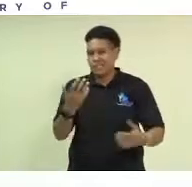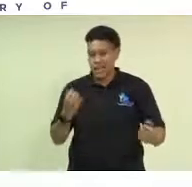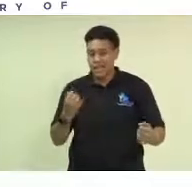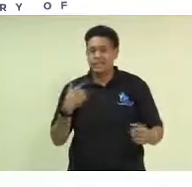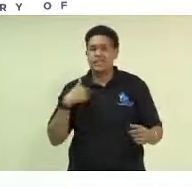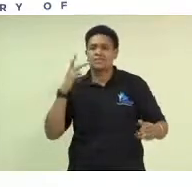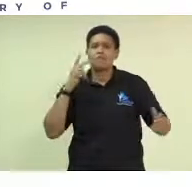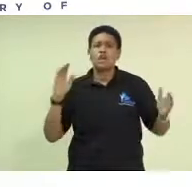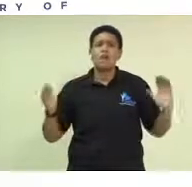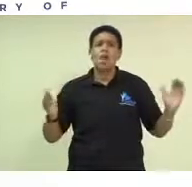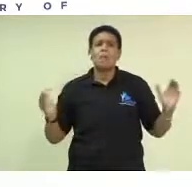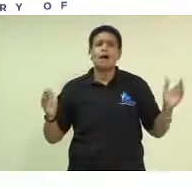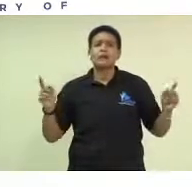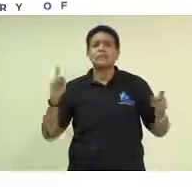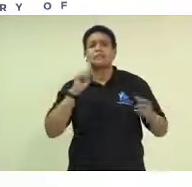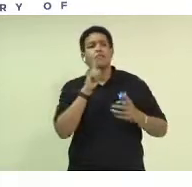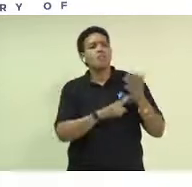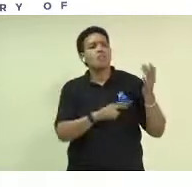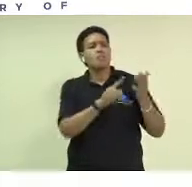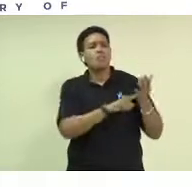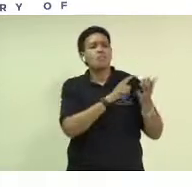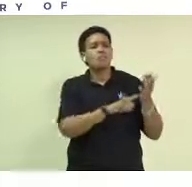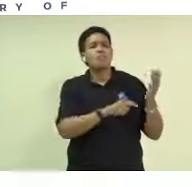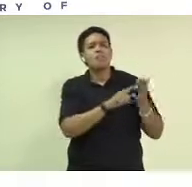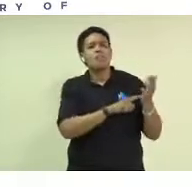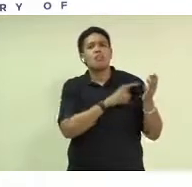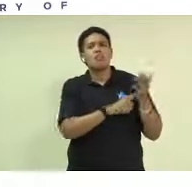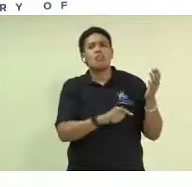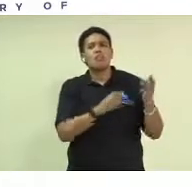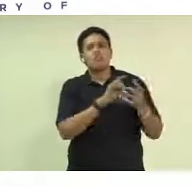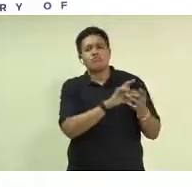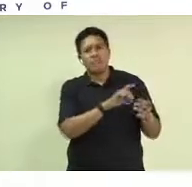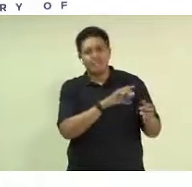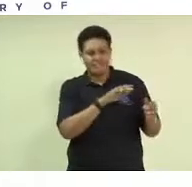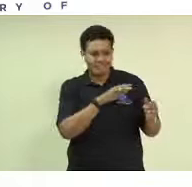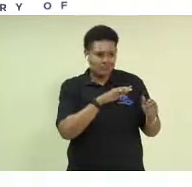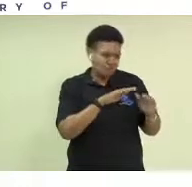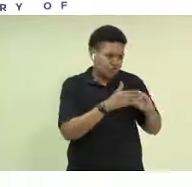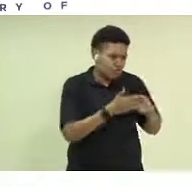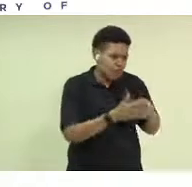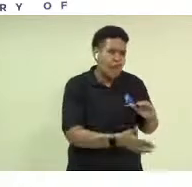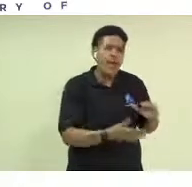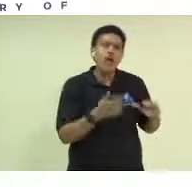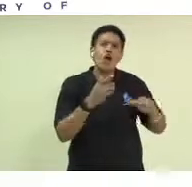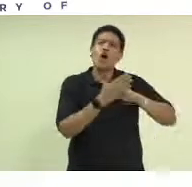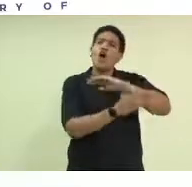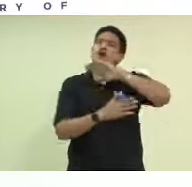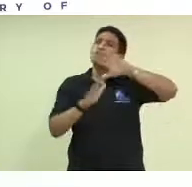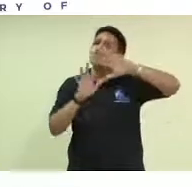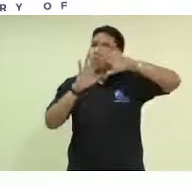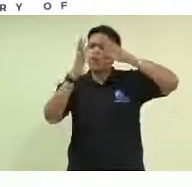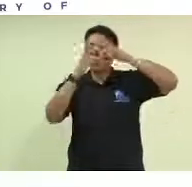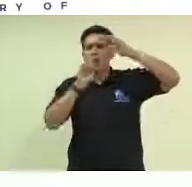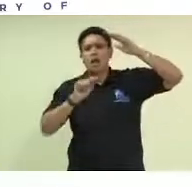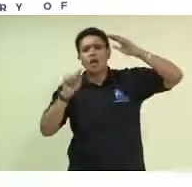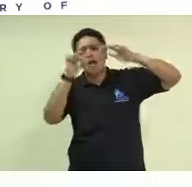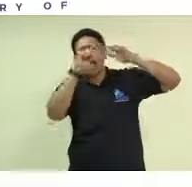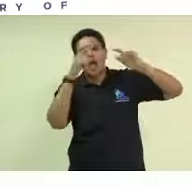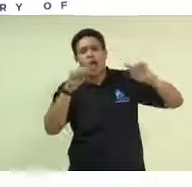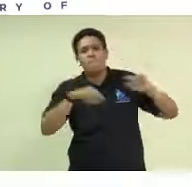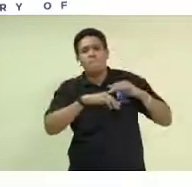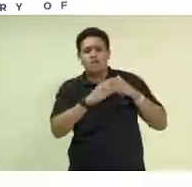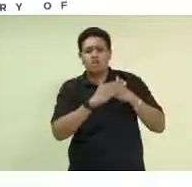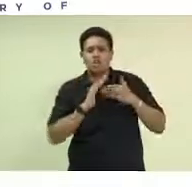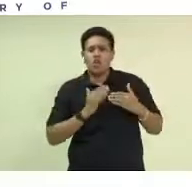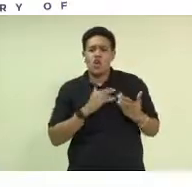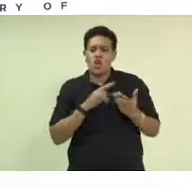attracted criticisms around countries in the Americas and where Jamaica is. And it is true that based on our